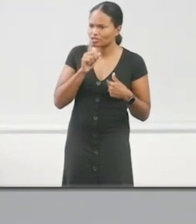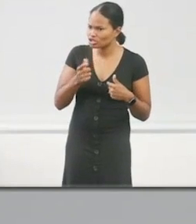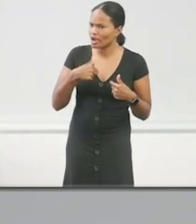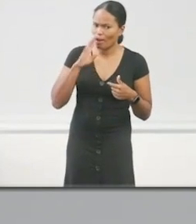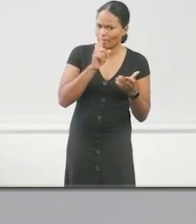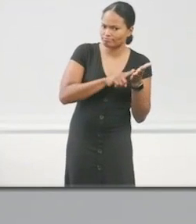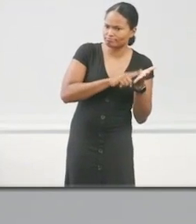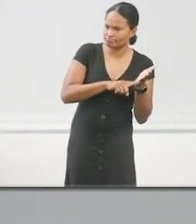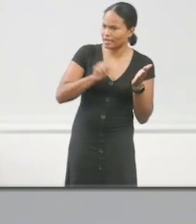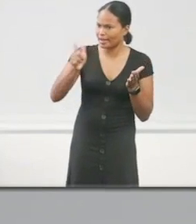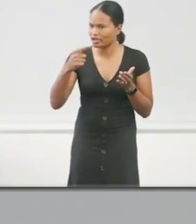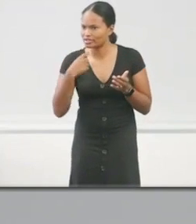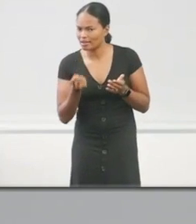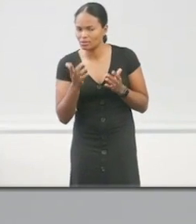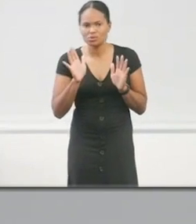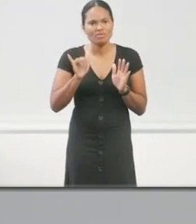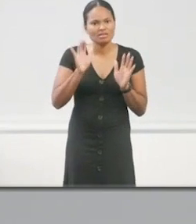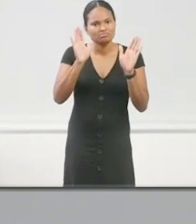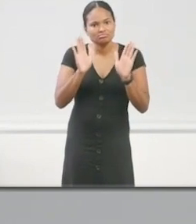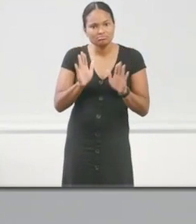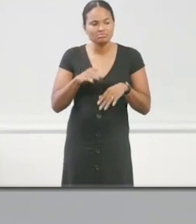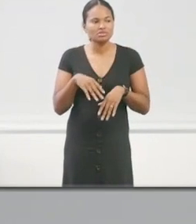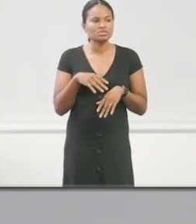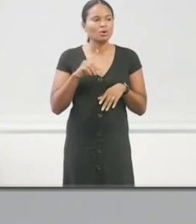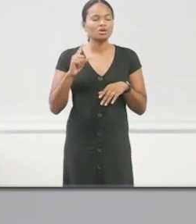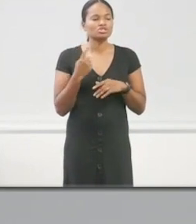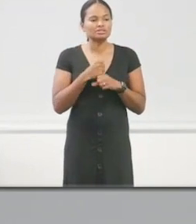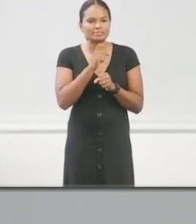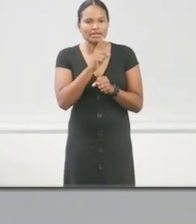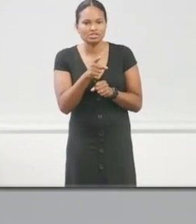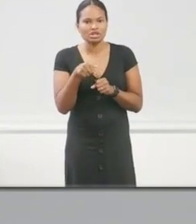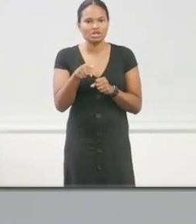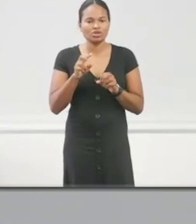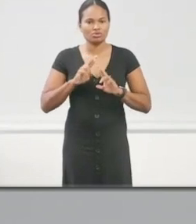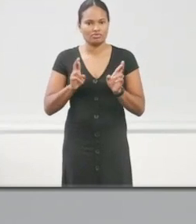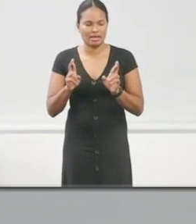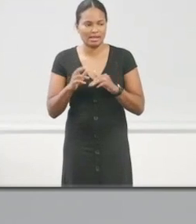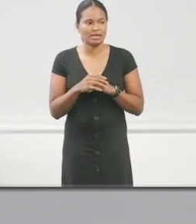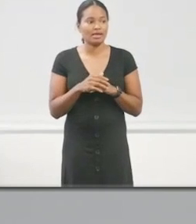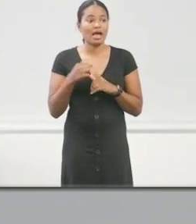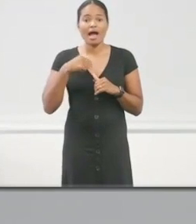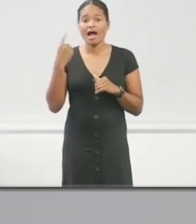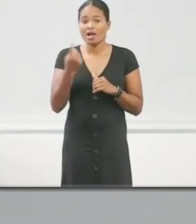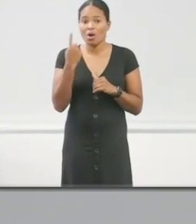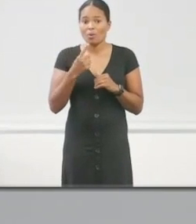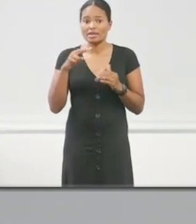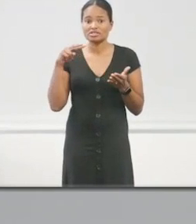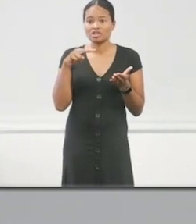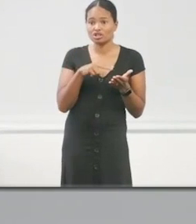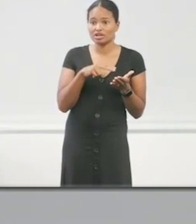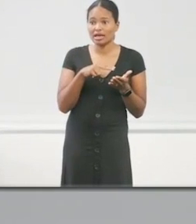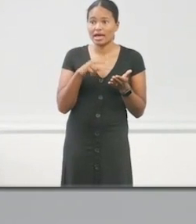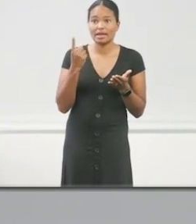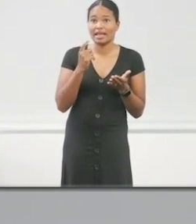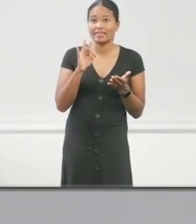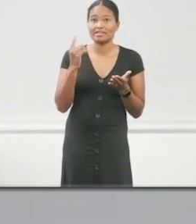in situations that are happening, as you've heard here already. I always look at those, and if there's something that happens with another department valley-wide,